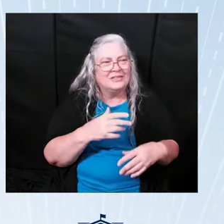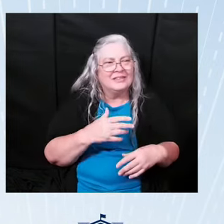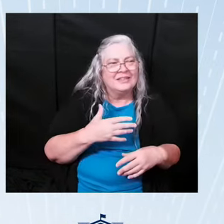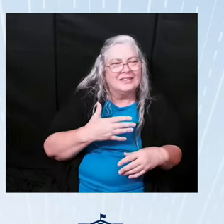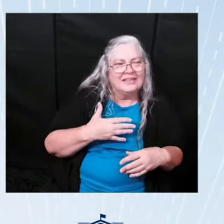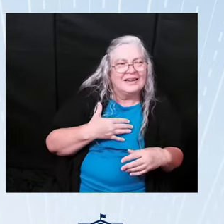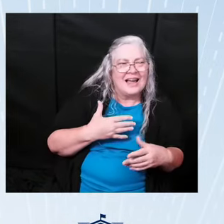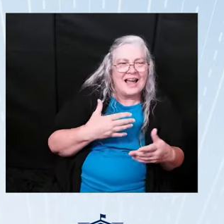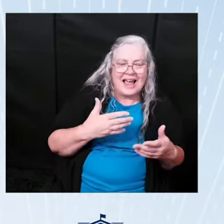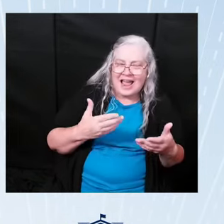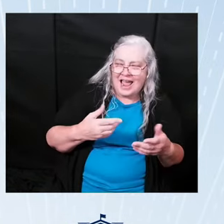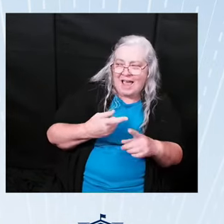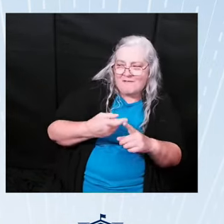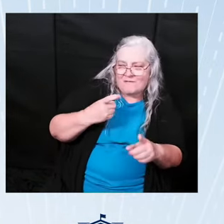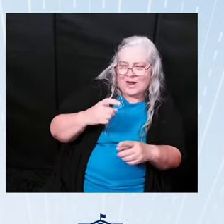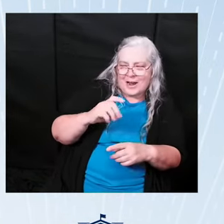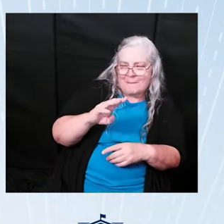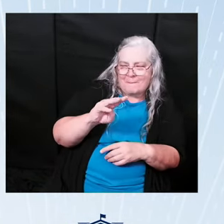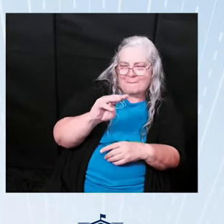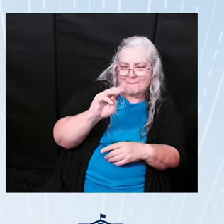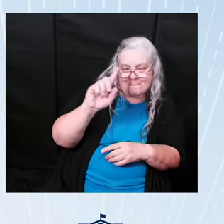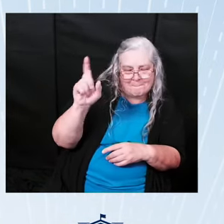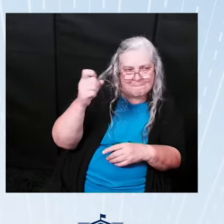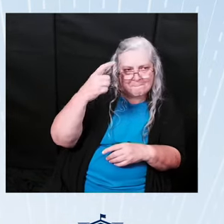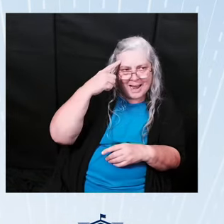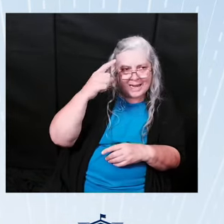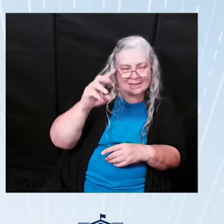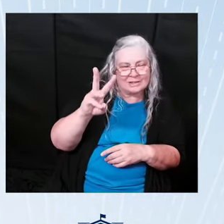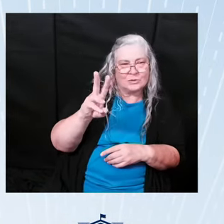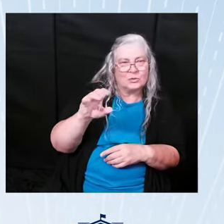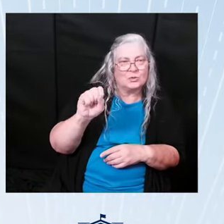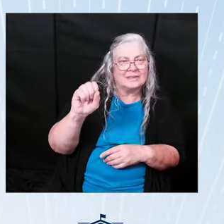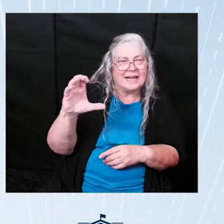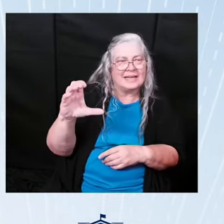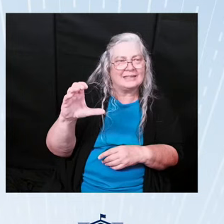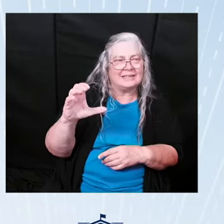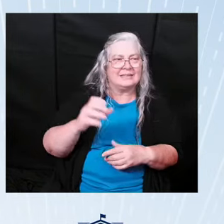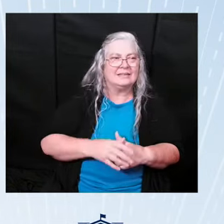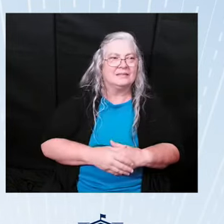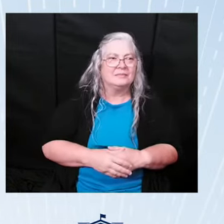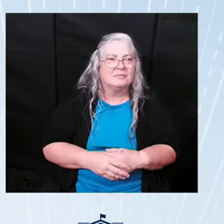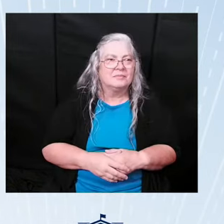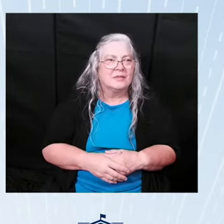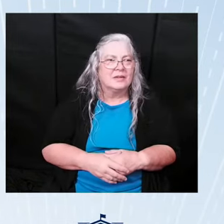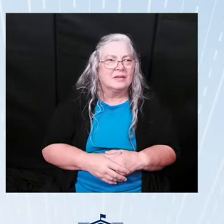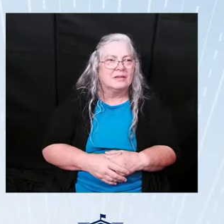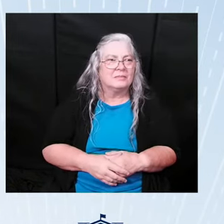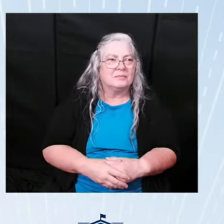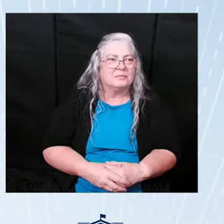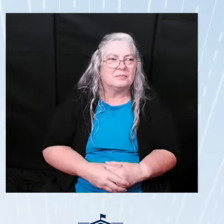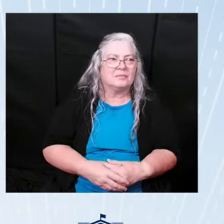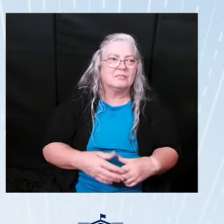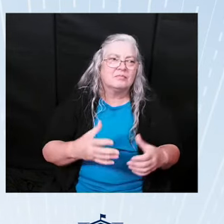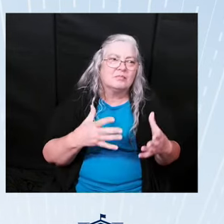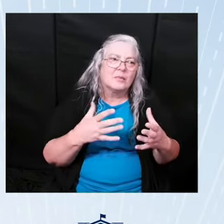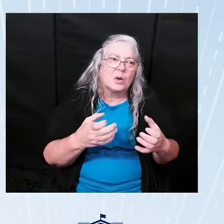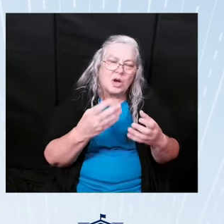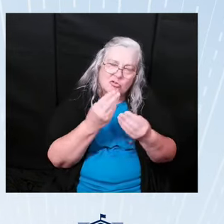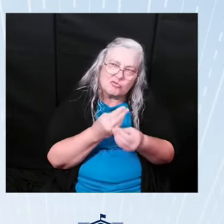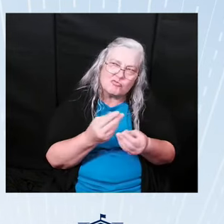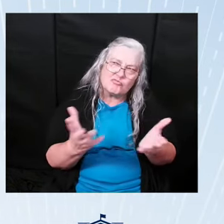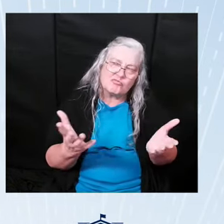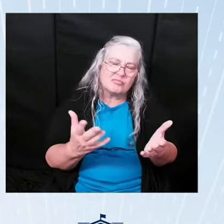chair of Climate Mayors. And I just want to start by saying thank you, all of you, for the work that you're doing in your